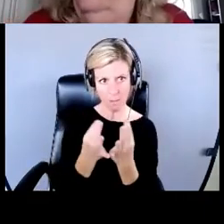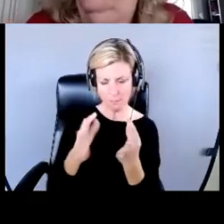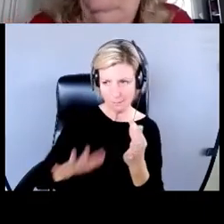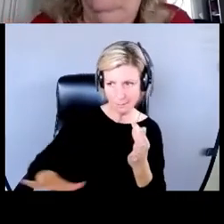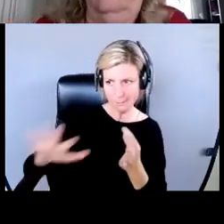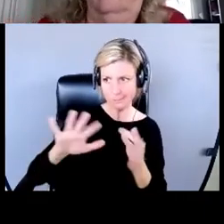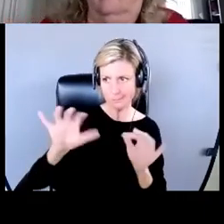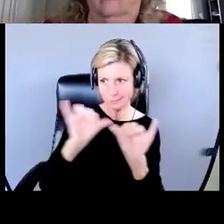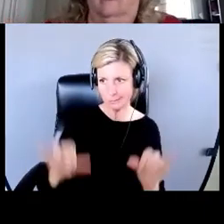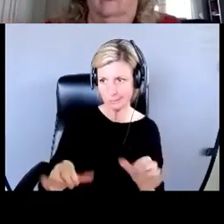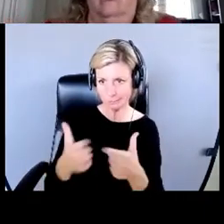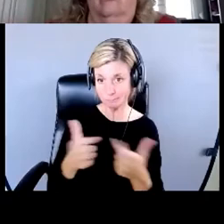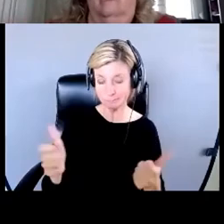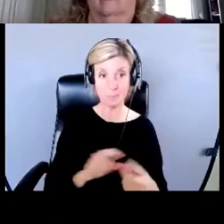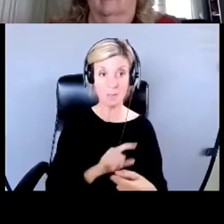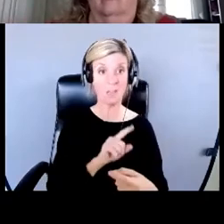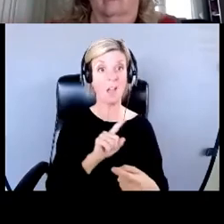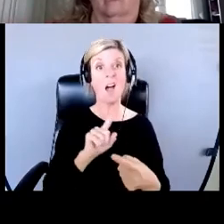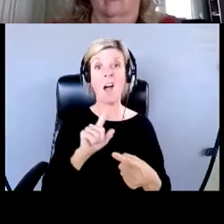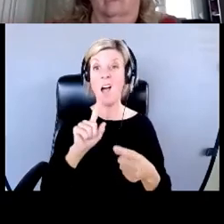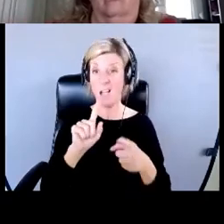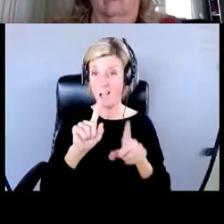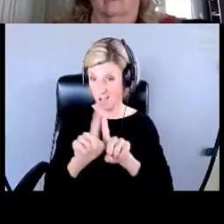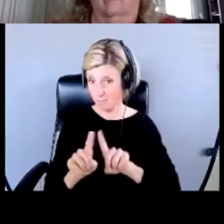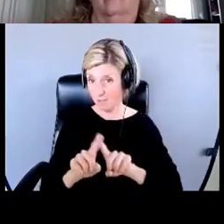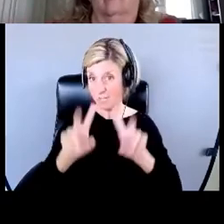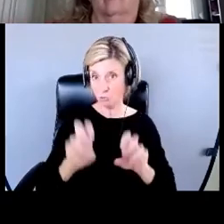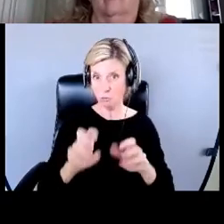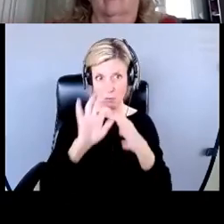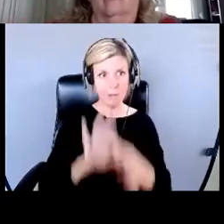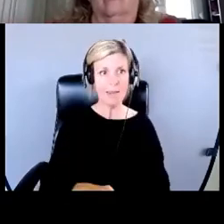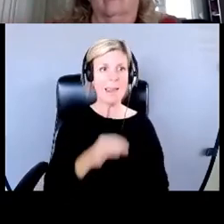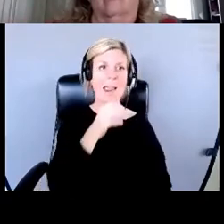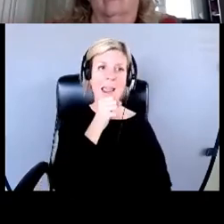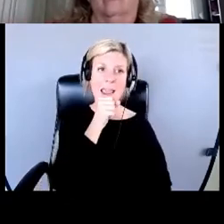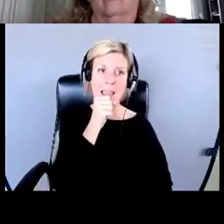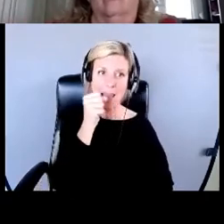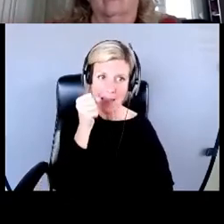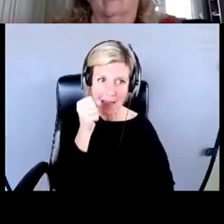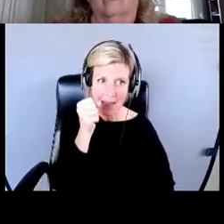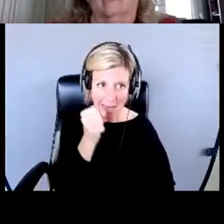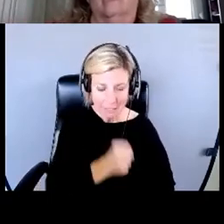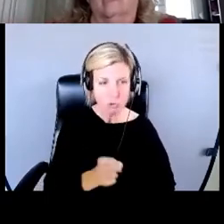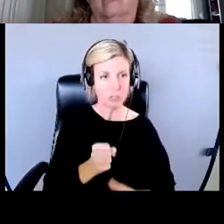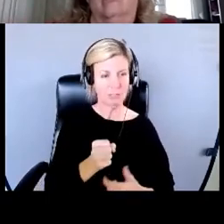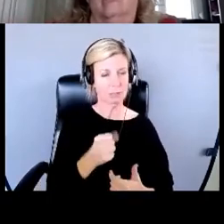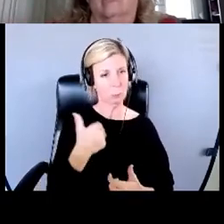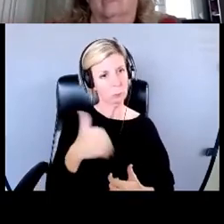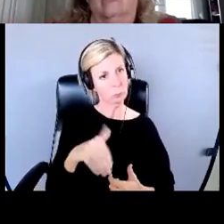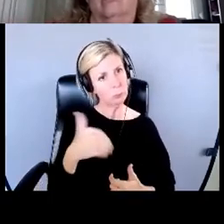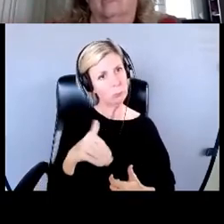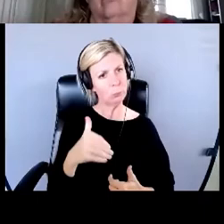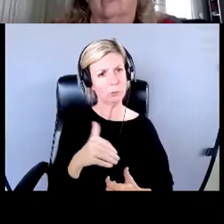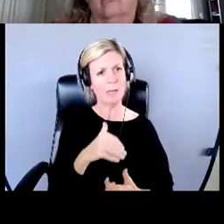aging, which I think, Joan, you talked about earlier, and Vivian, and also to really think about in a family